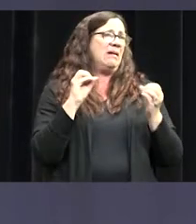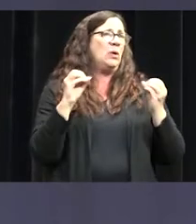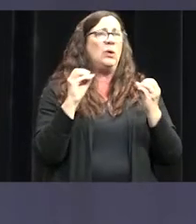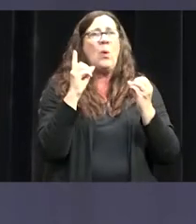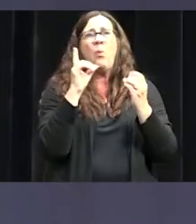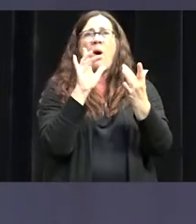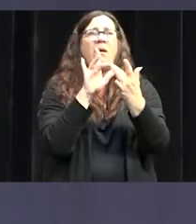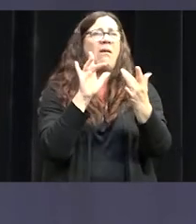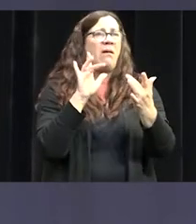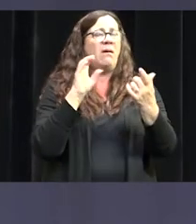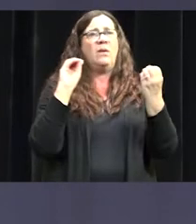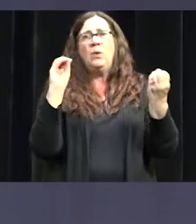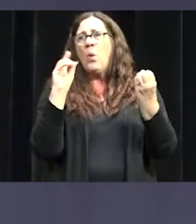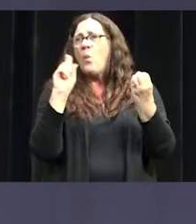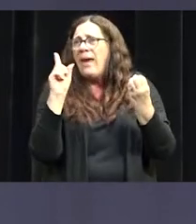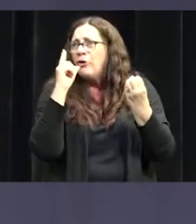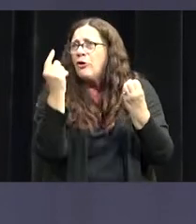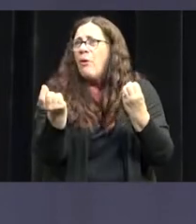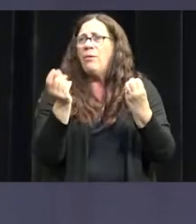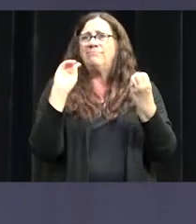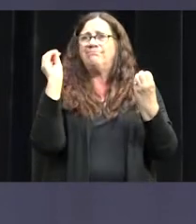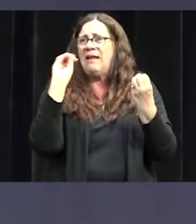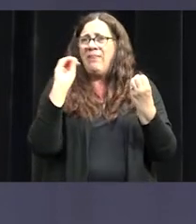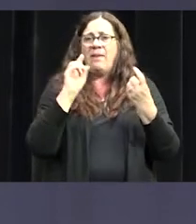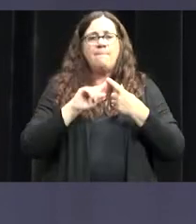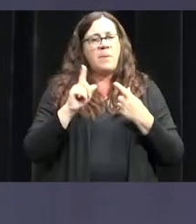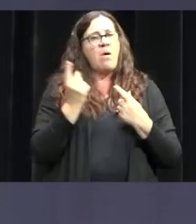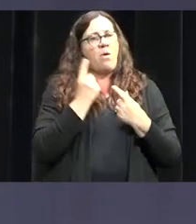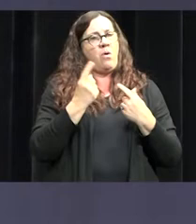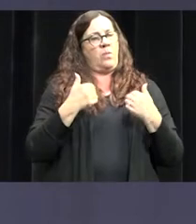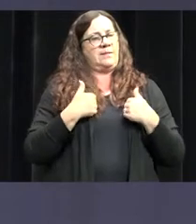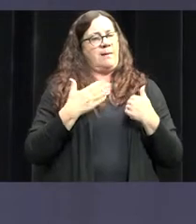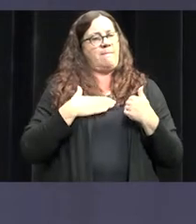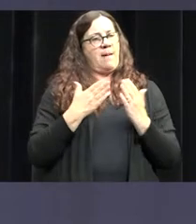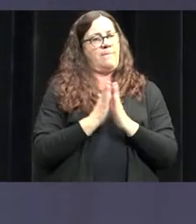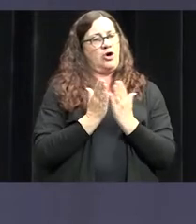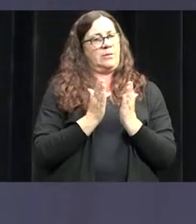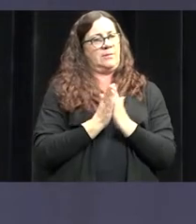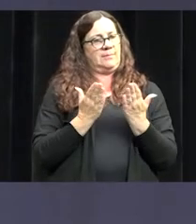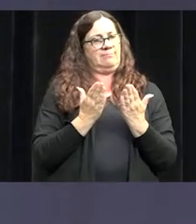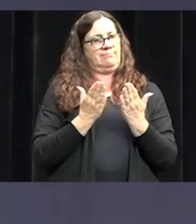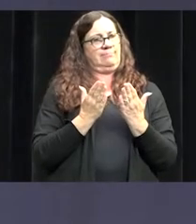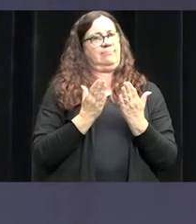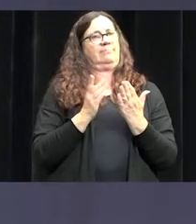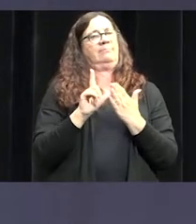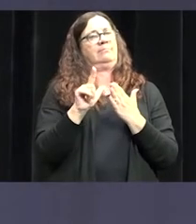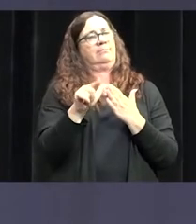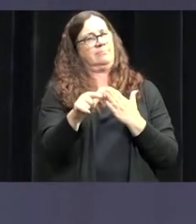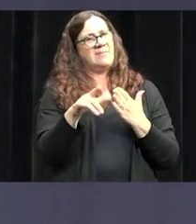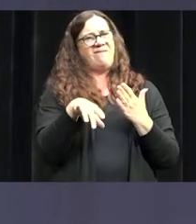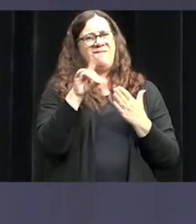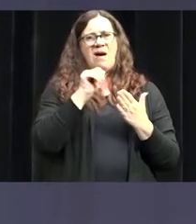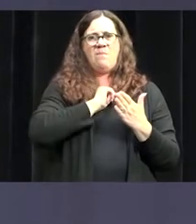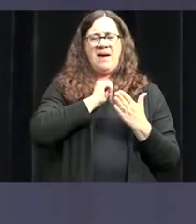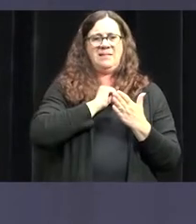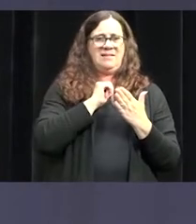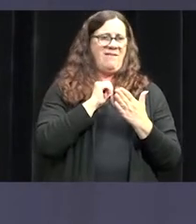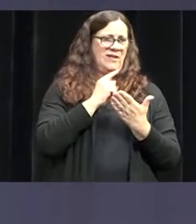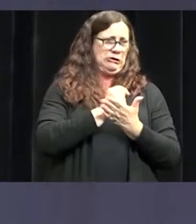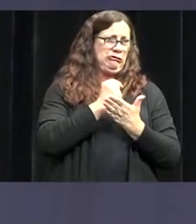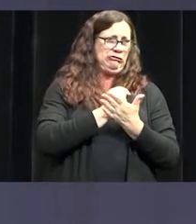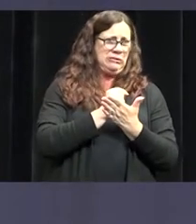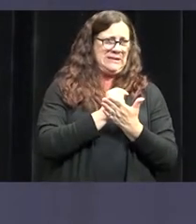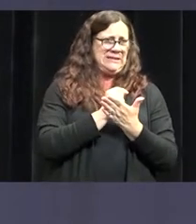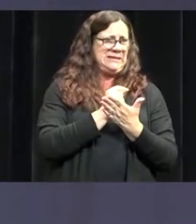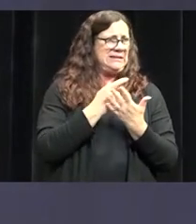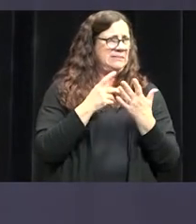had my books i found myself in a treatment facility for my addiction solely because i was tired of being cold and hungry all